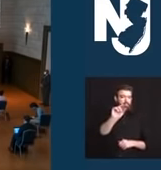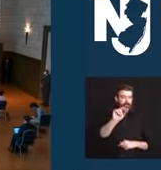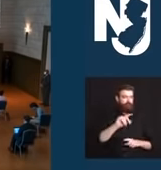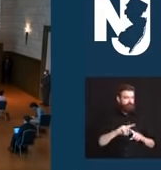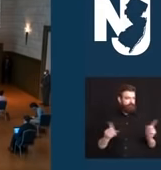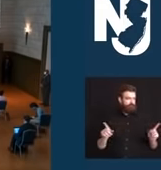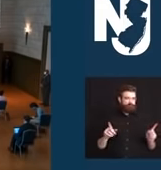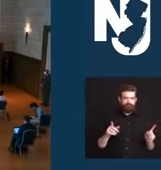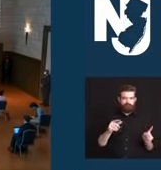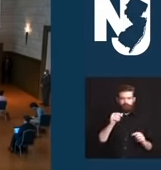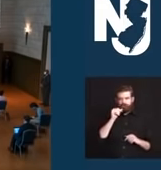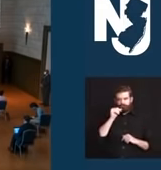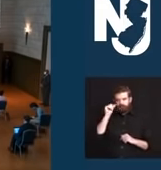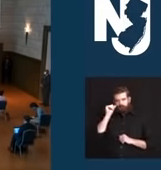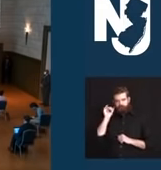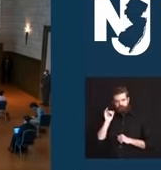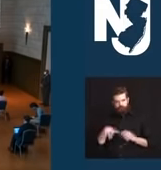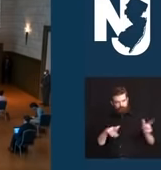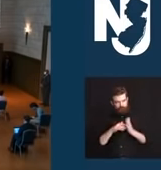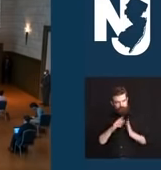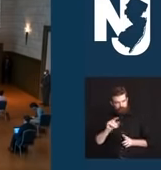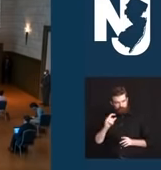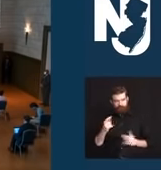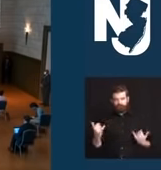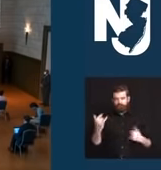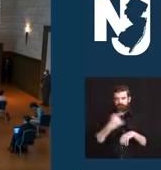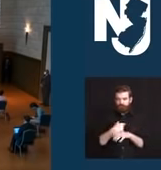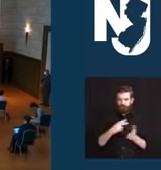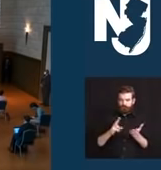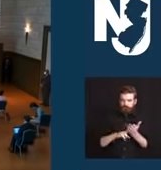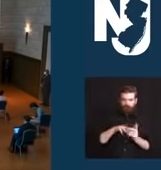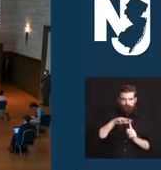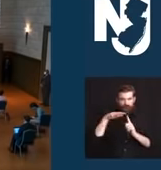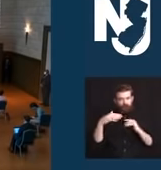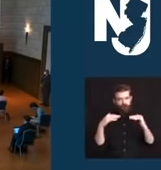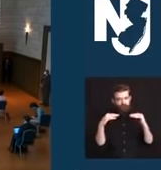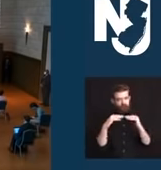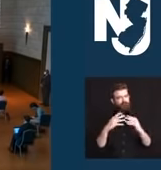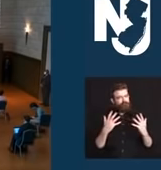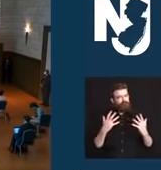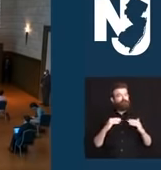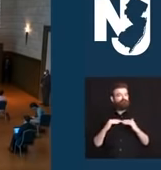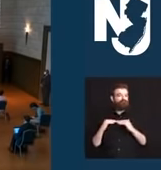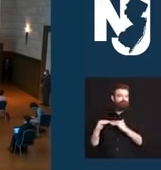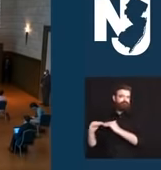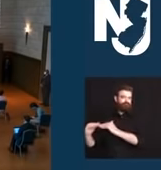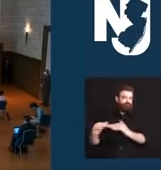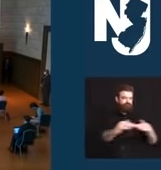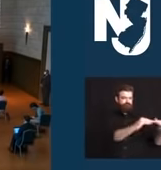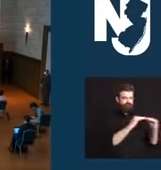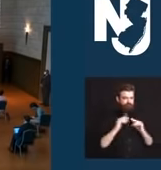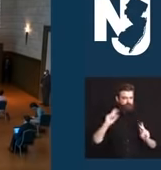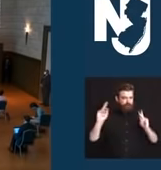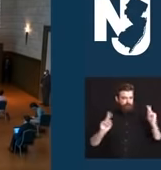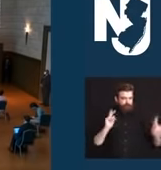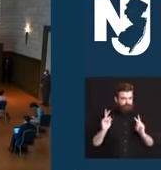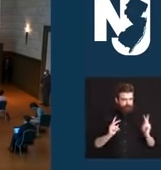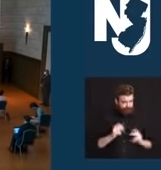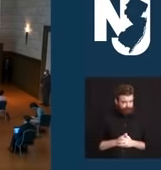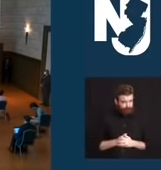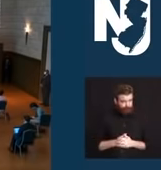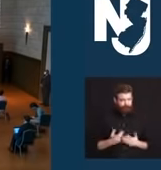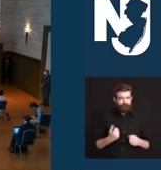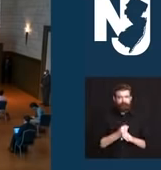we need to be. They are about our future and investing in a shared vision where every community has equal access